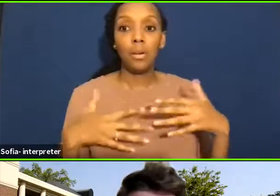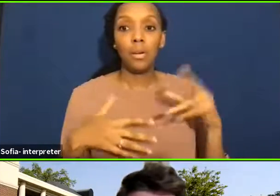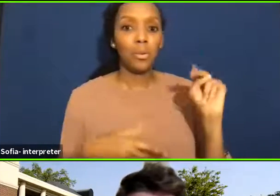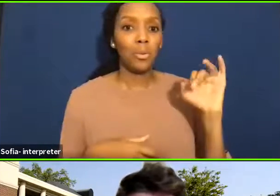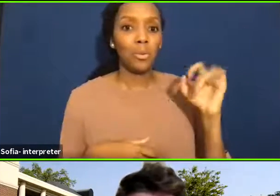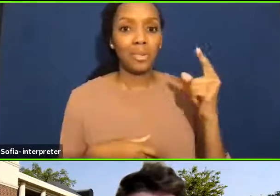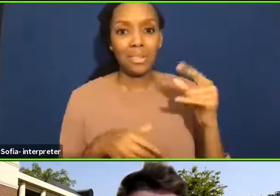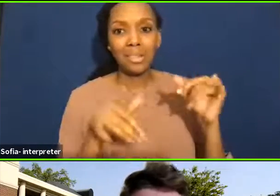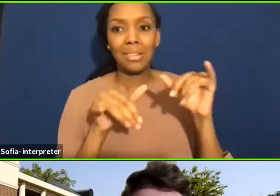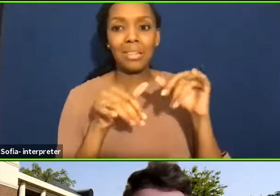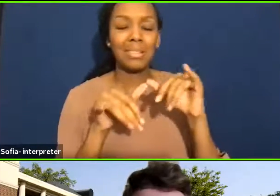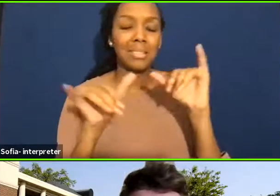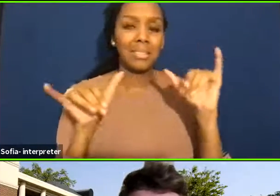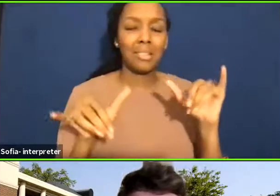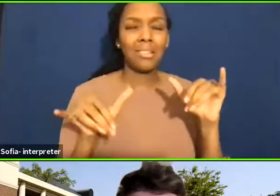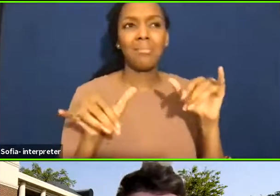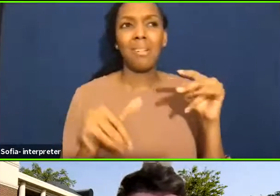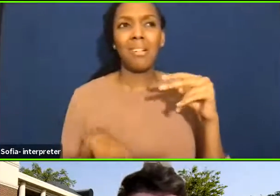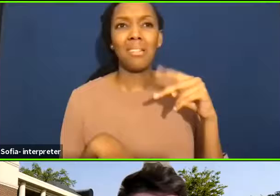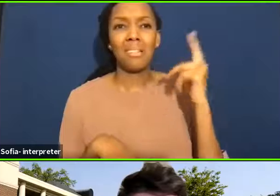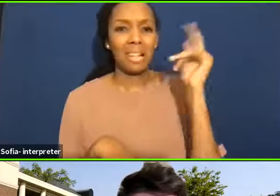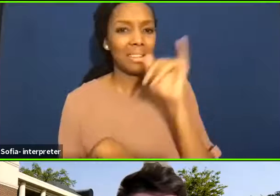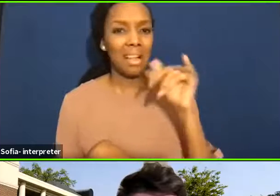system look like a political